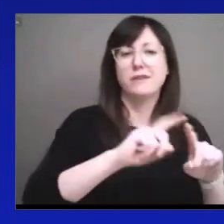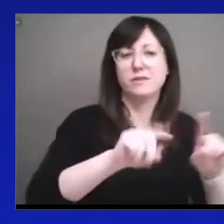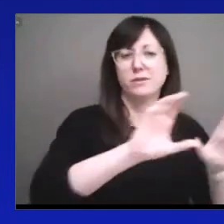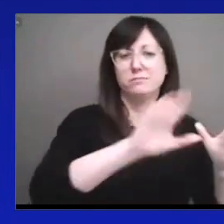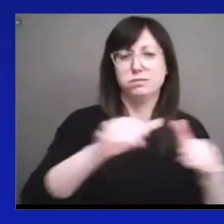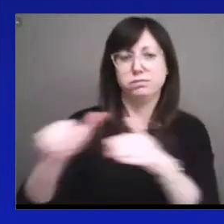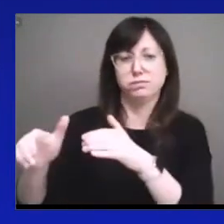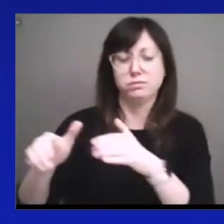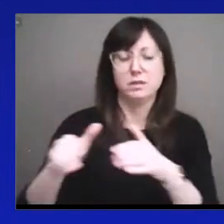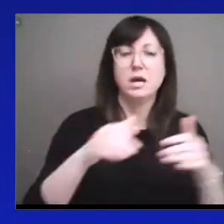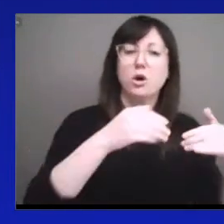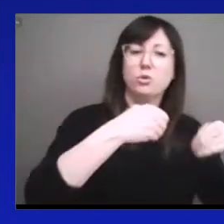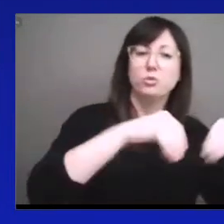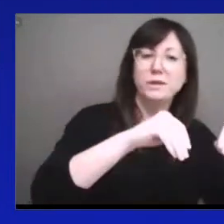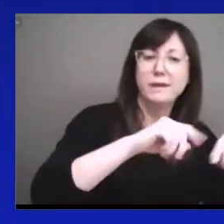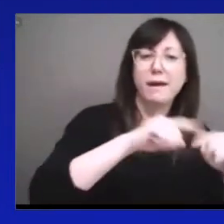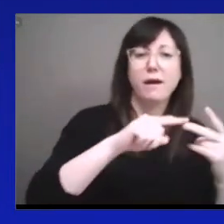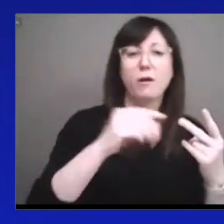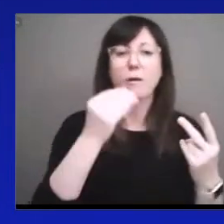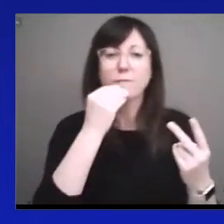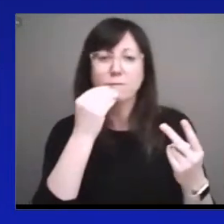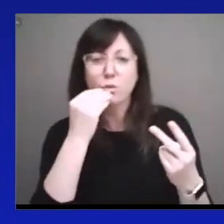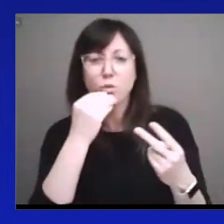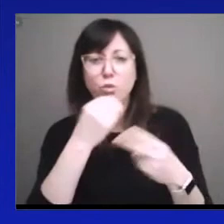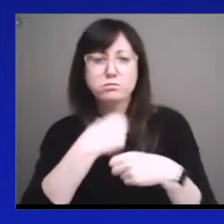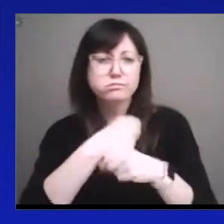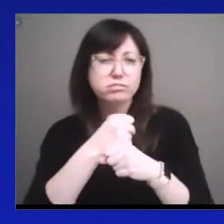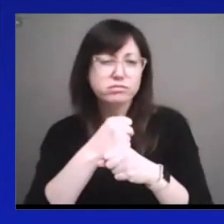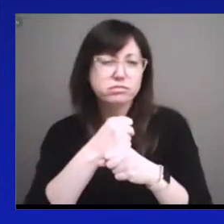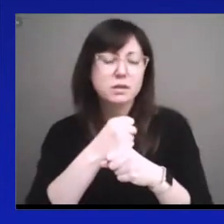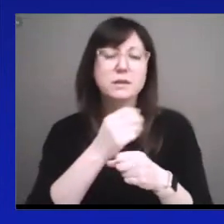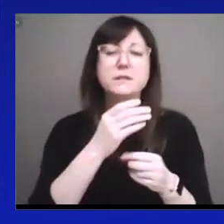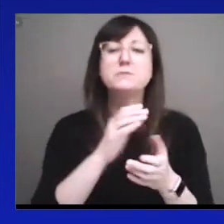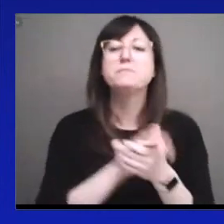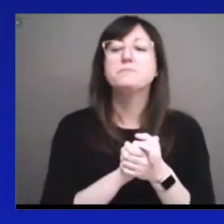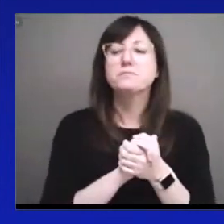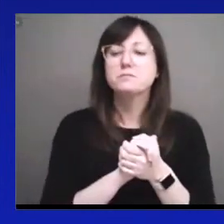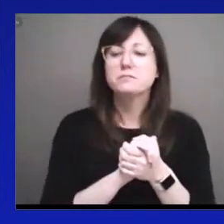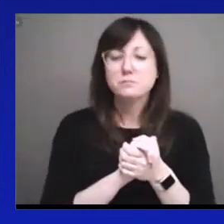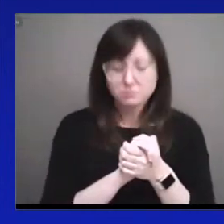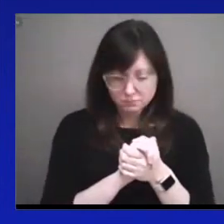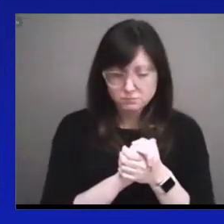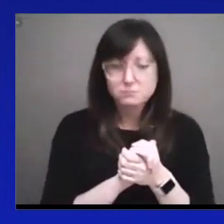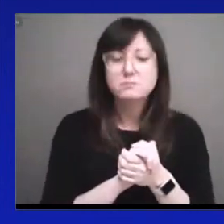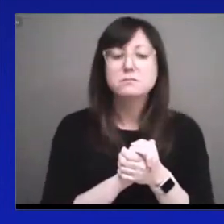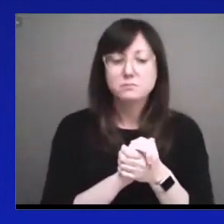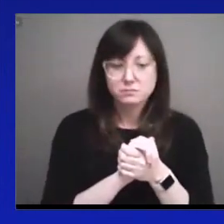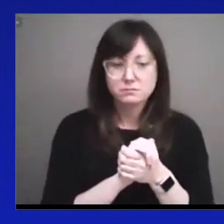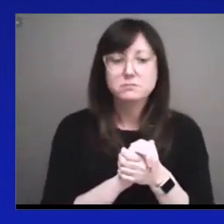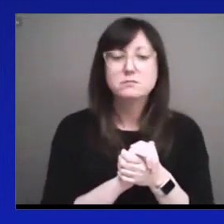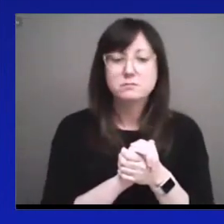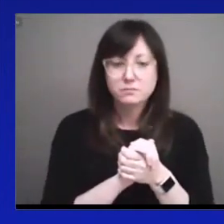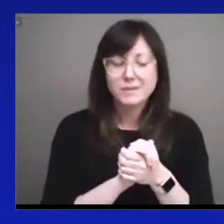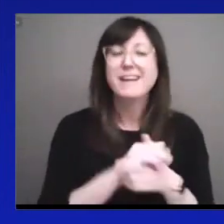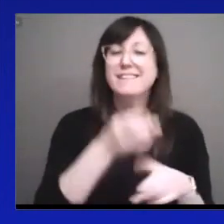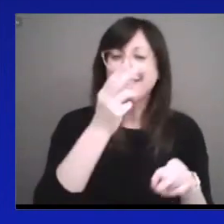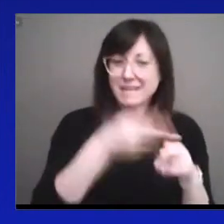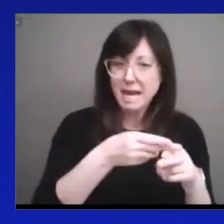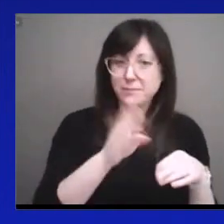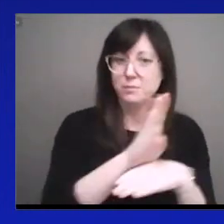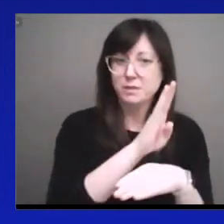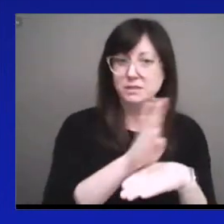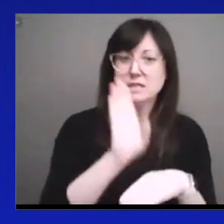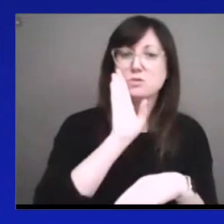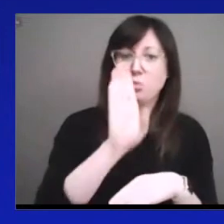it's retail or food production. We do release the names of individual workplaces when the public needs to